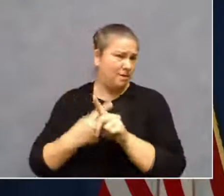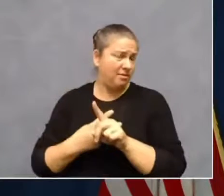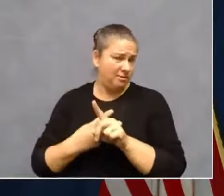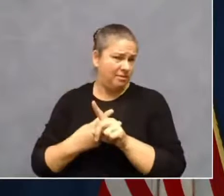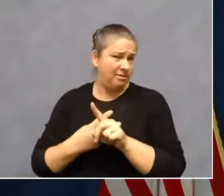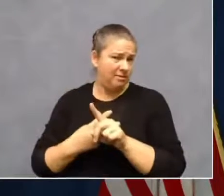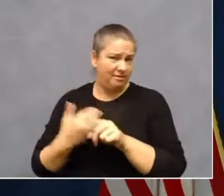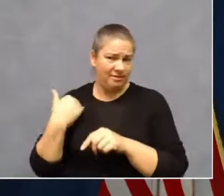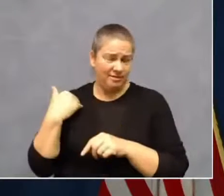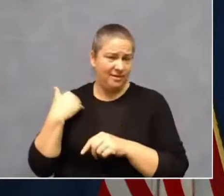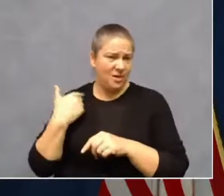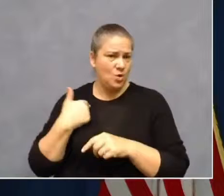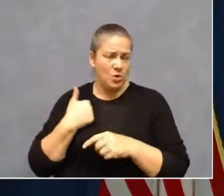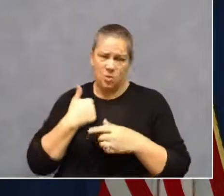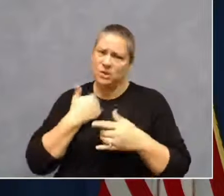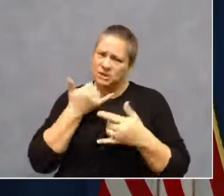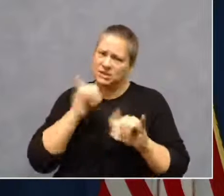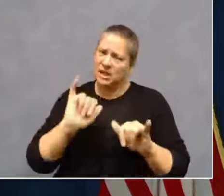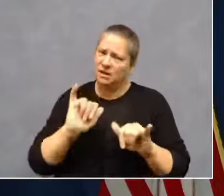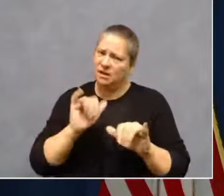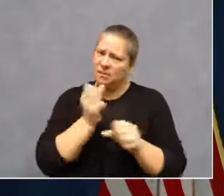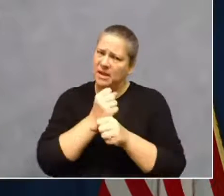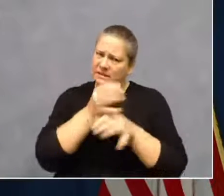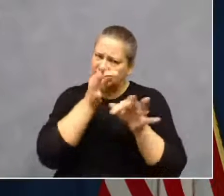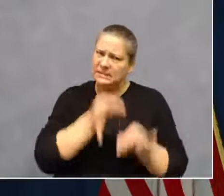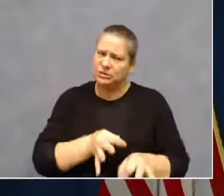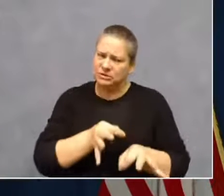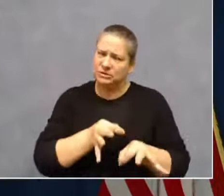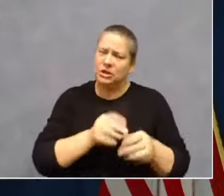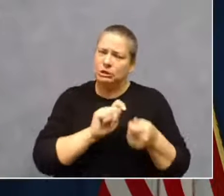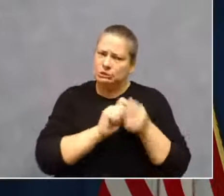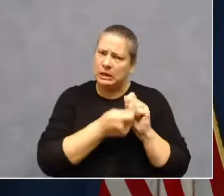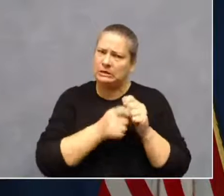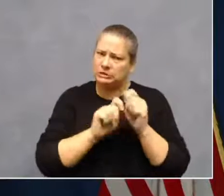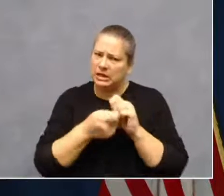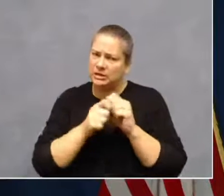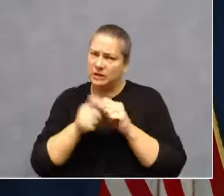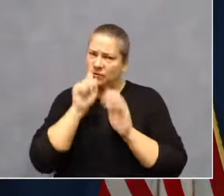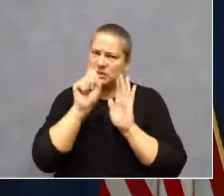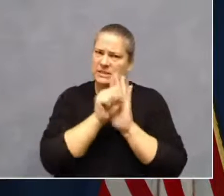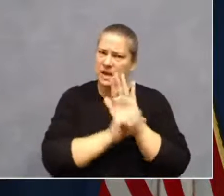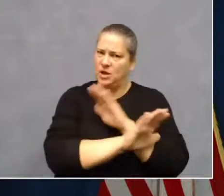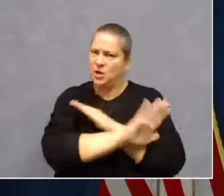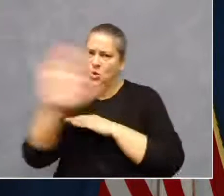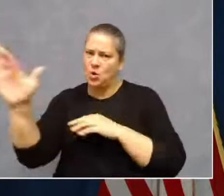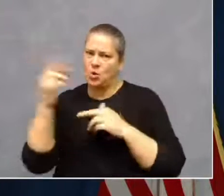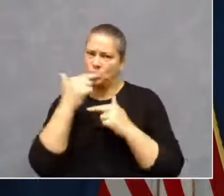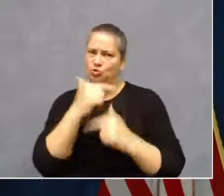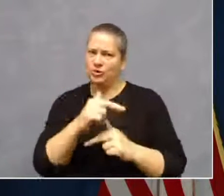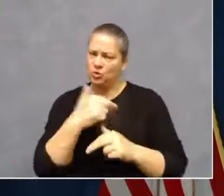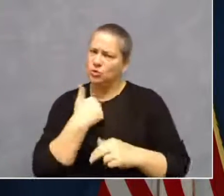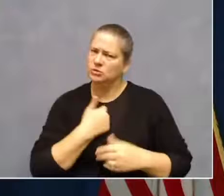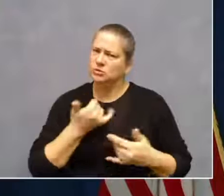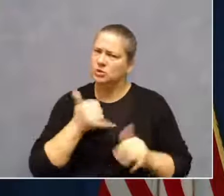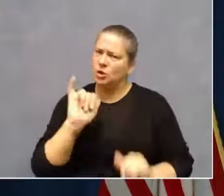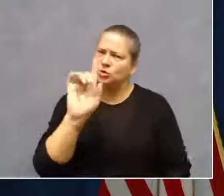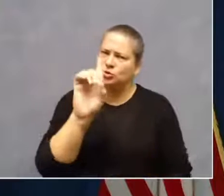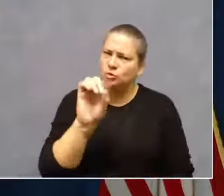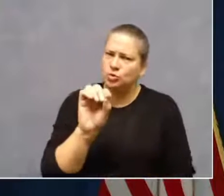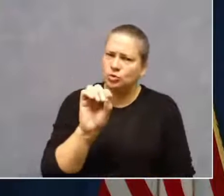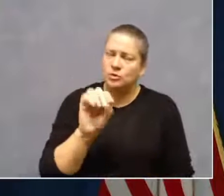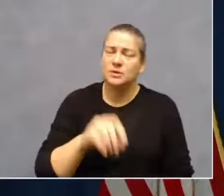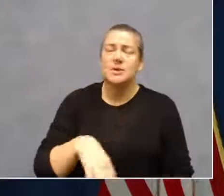stopped making tough calls when they should be statewide. But what we've also seen is if you don't have everybody on